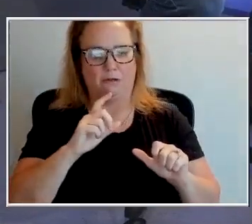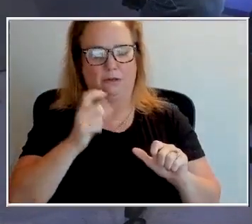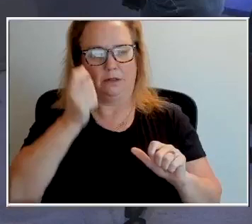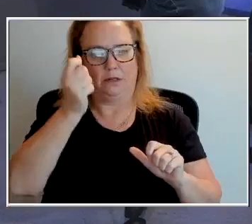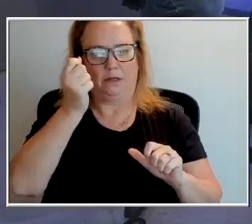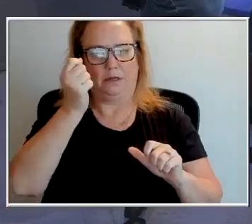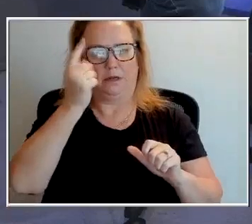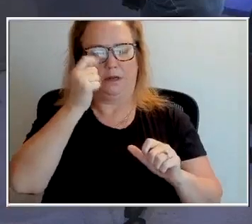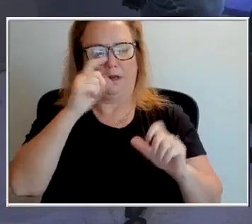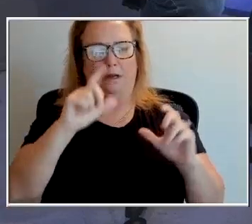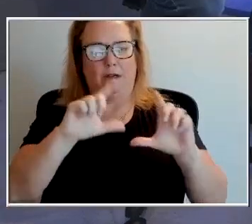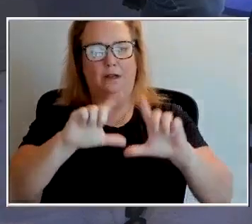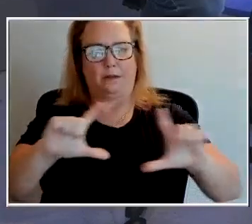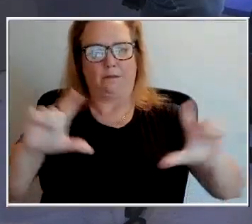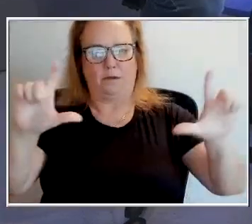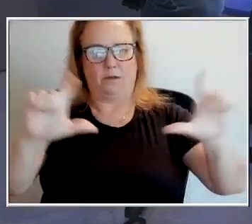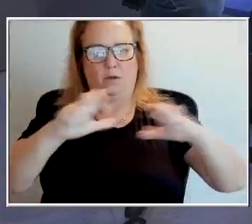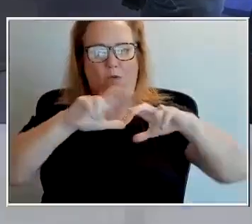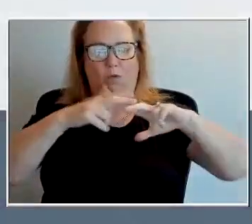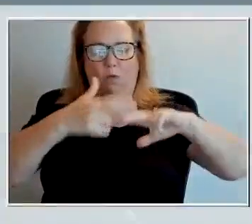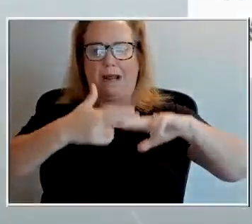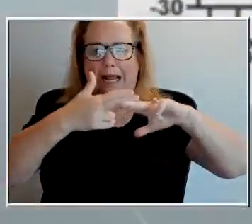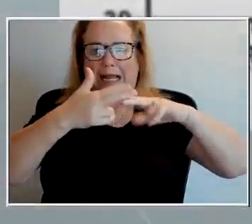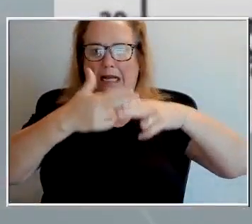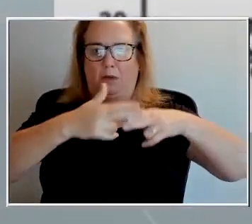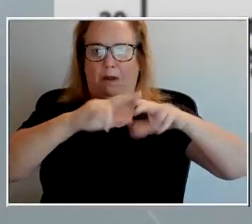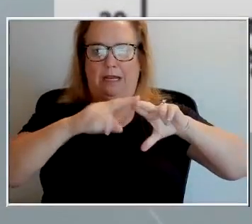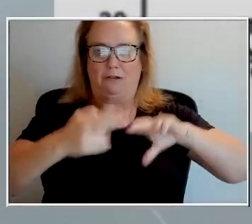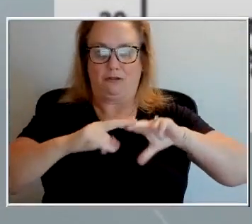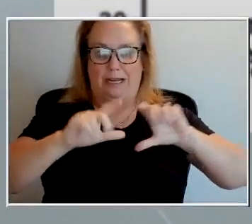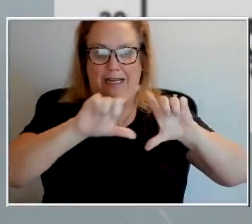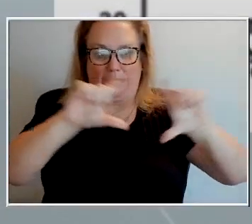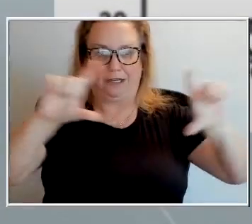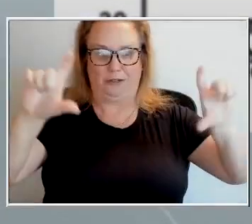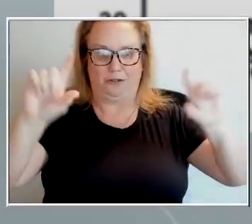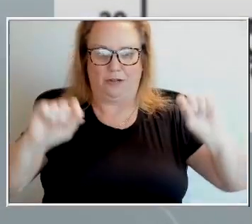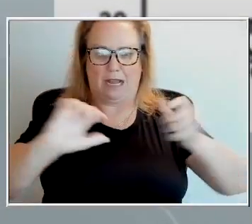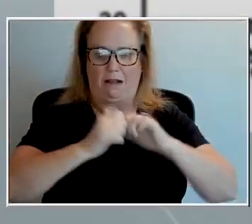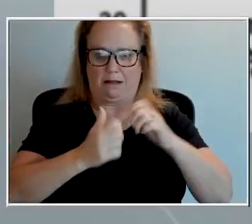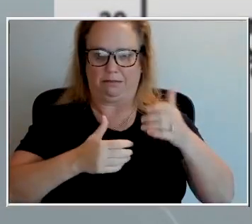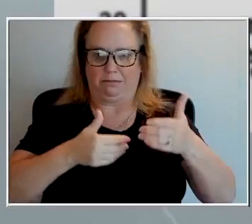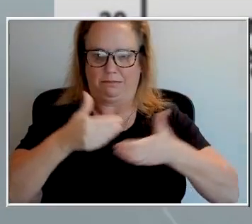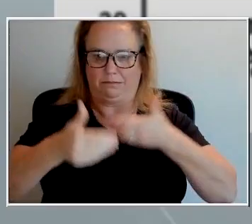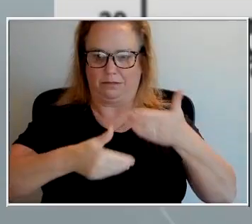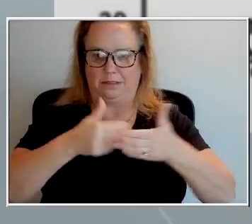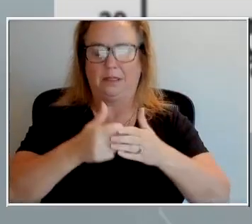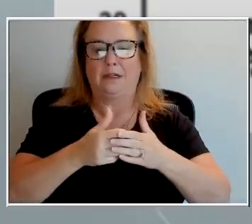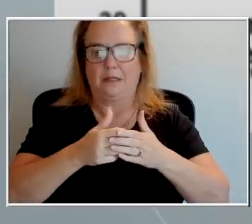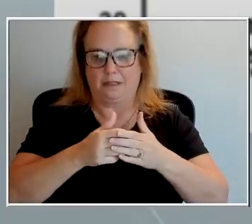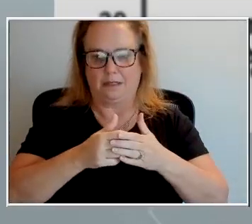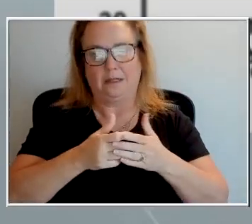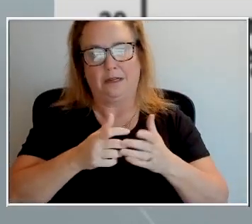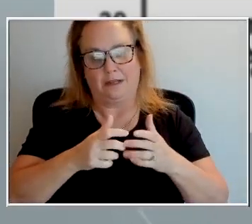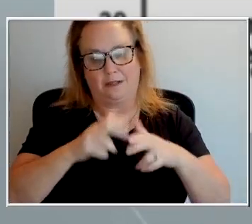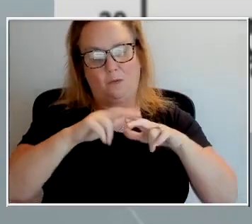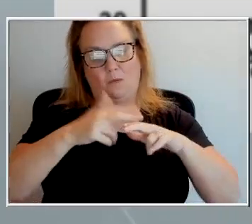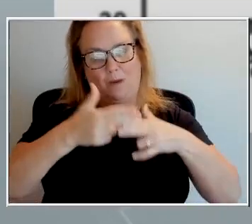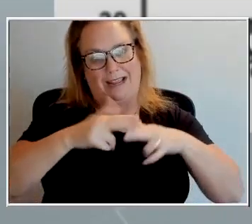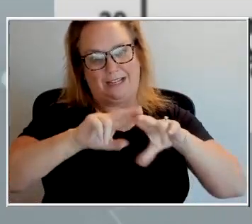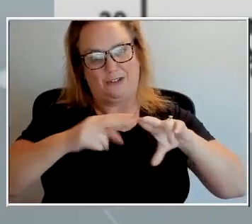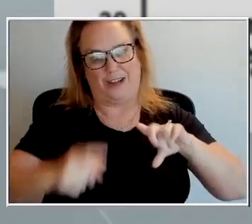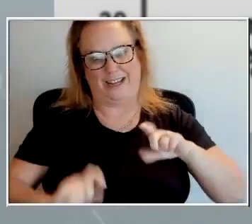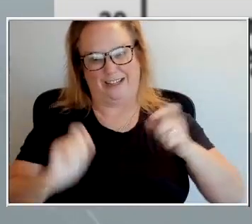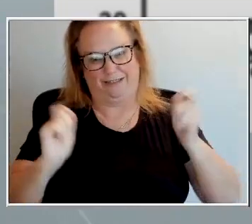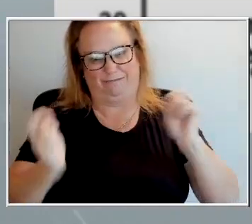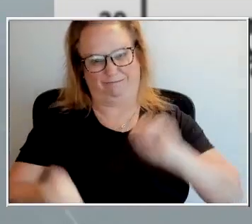graph showing the % weight change by participant. And yeah. How did that go? Well, the weight change speaks for itself, but I think some of the more exciting things